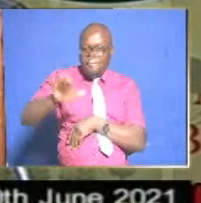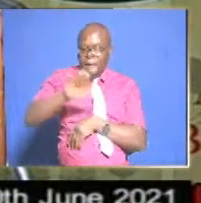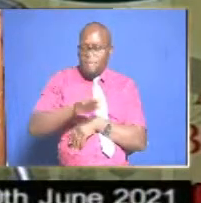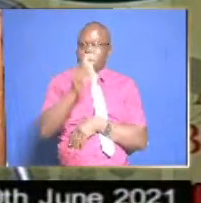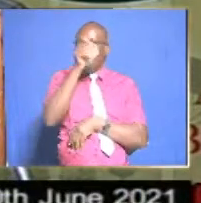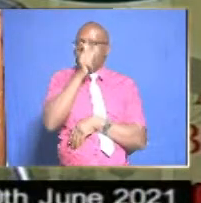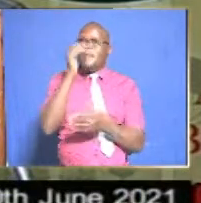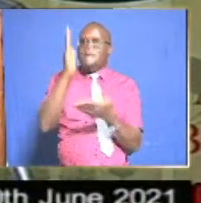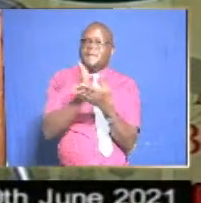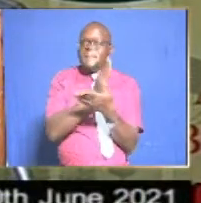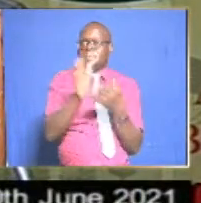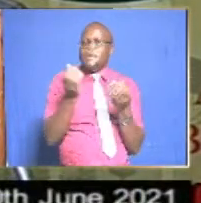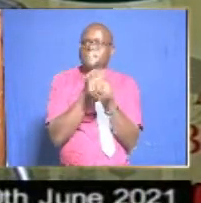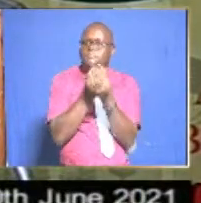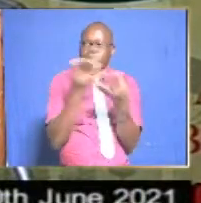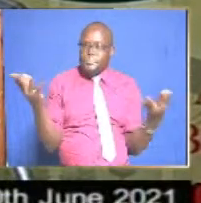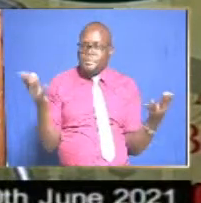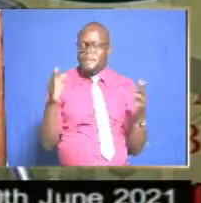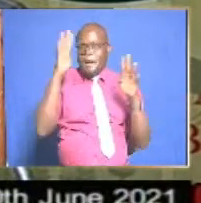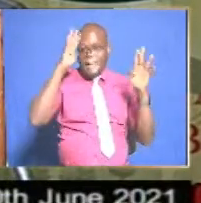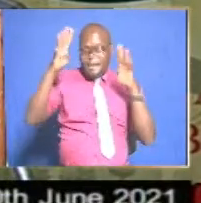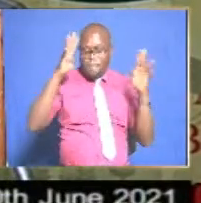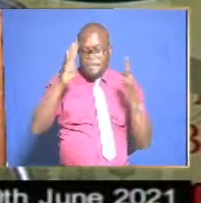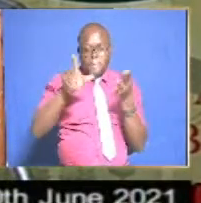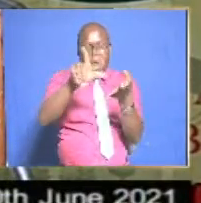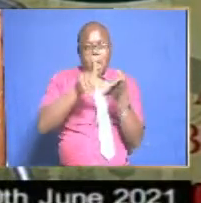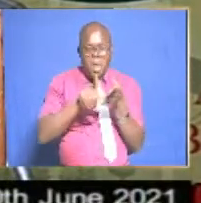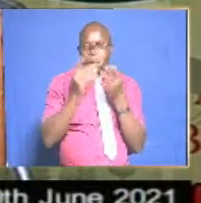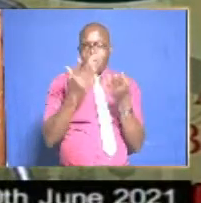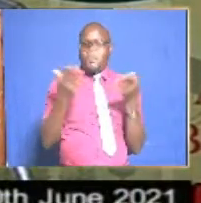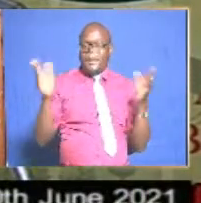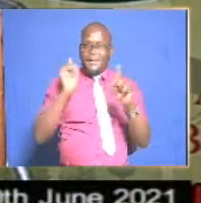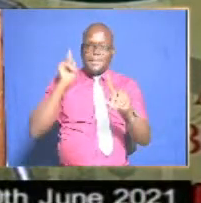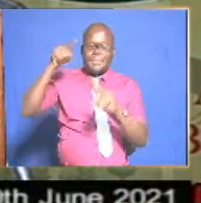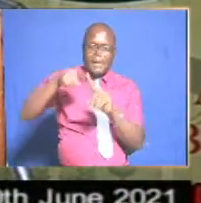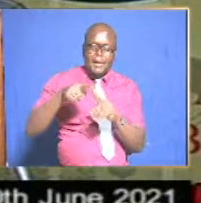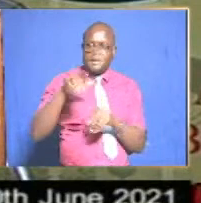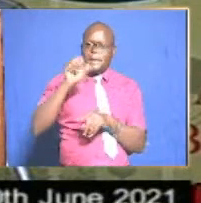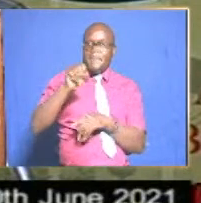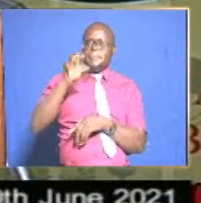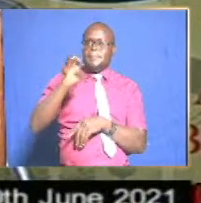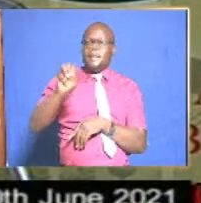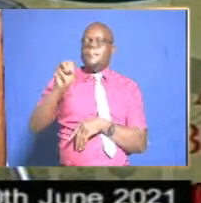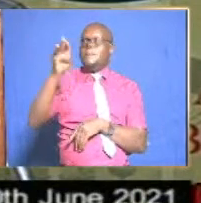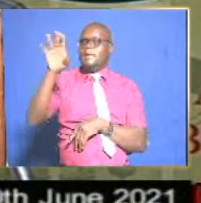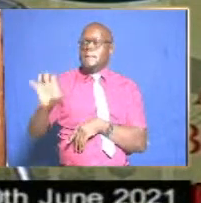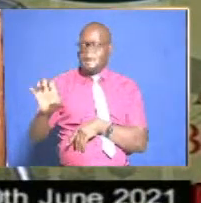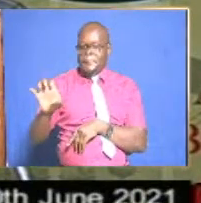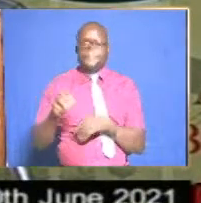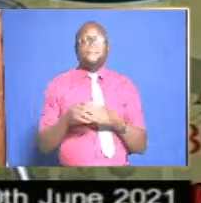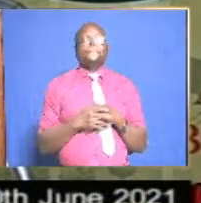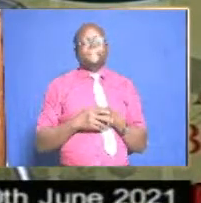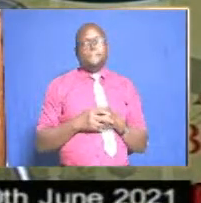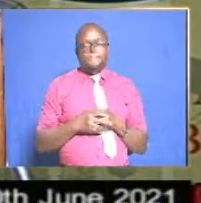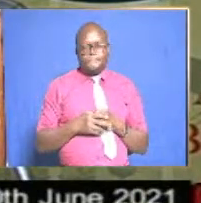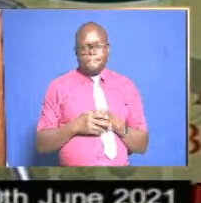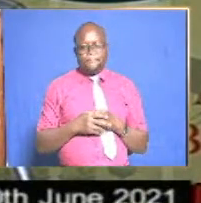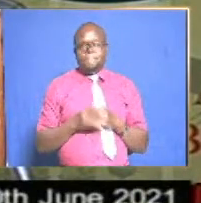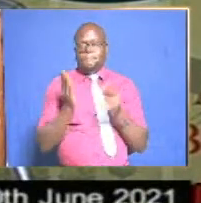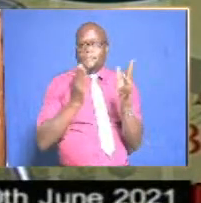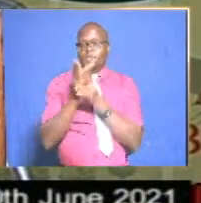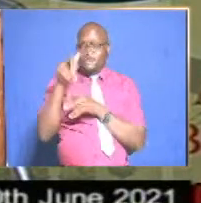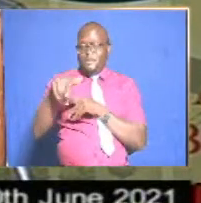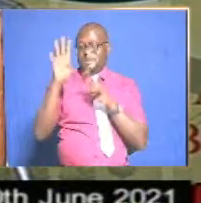private sector has rolled out other innovative credit products targeting micro, small, and medium enterprises. Through